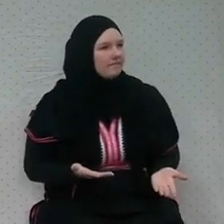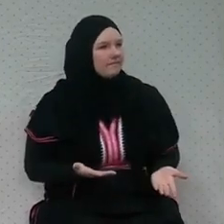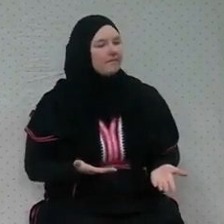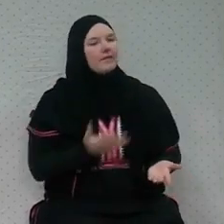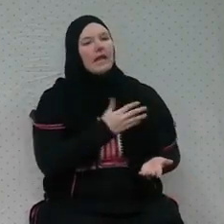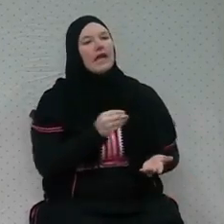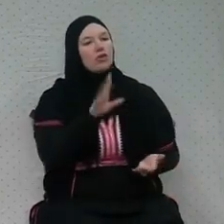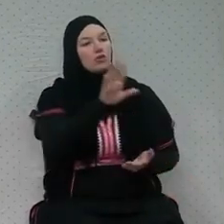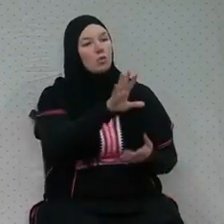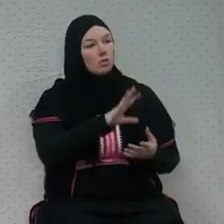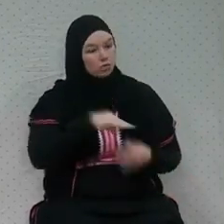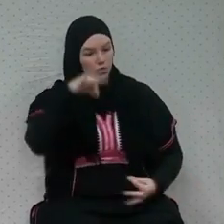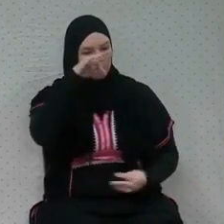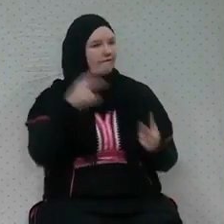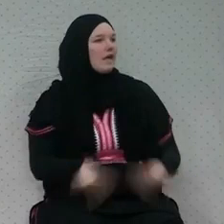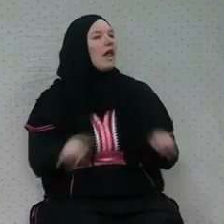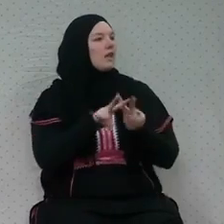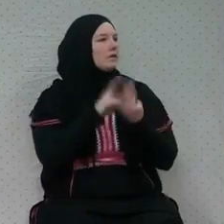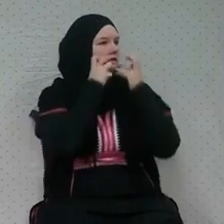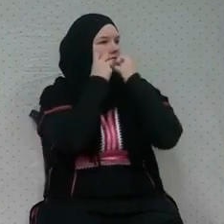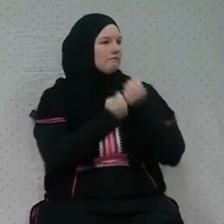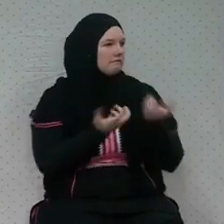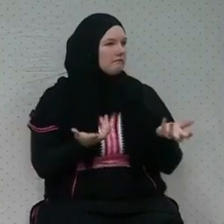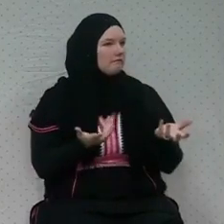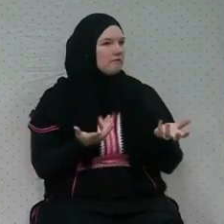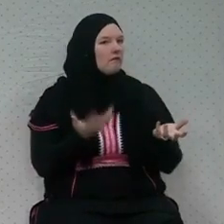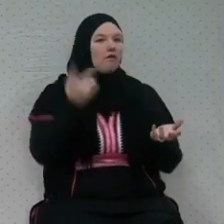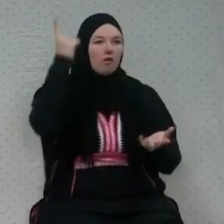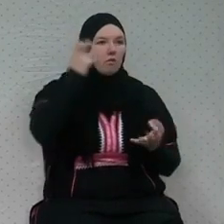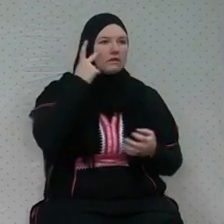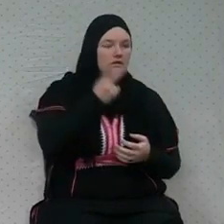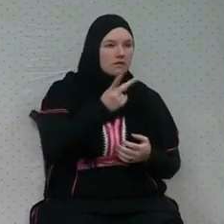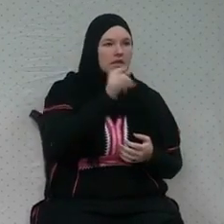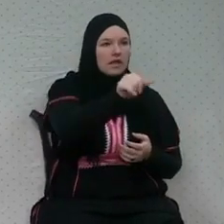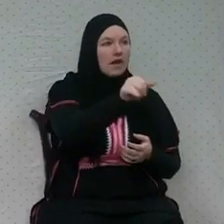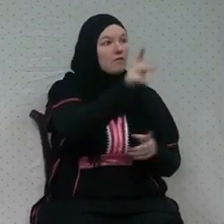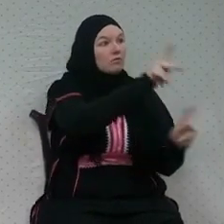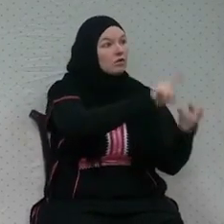as your own value. Allah wants to see that person like part of you, like yourself.